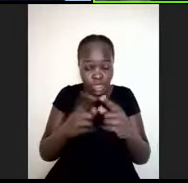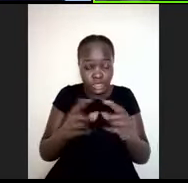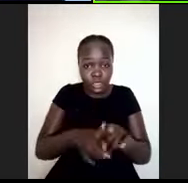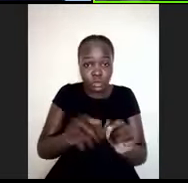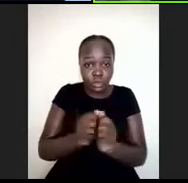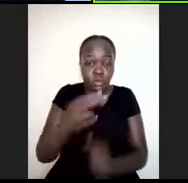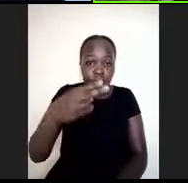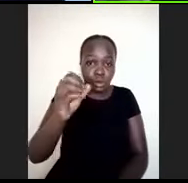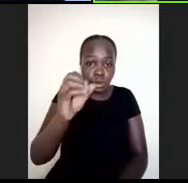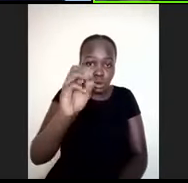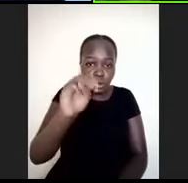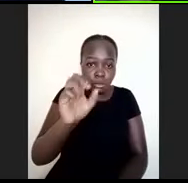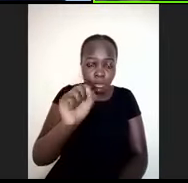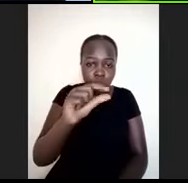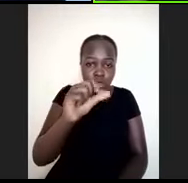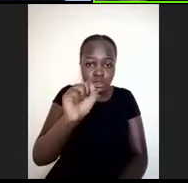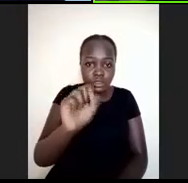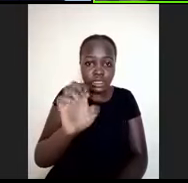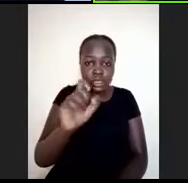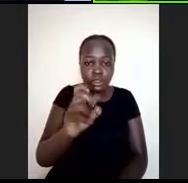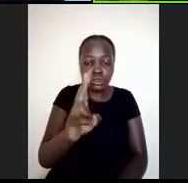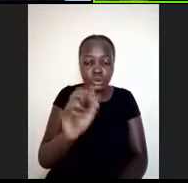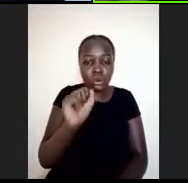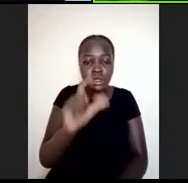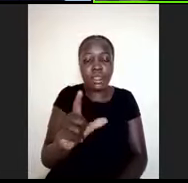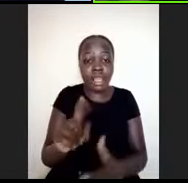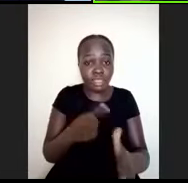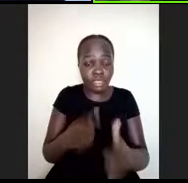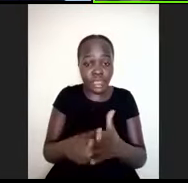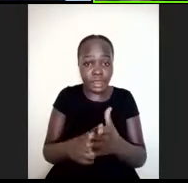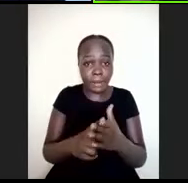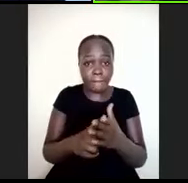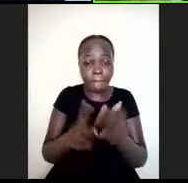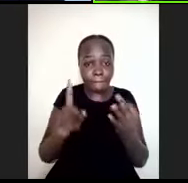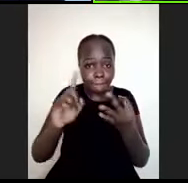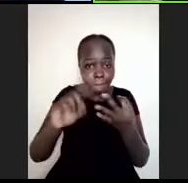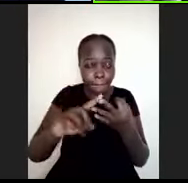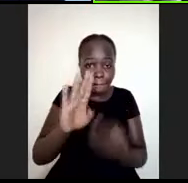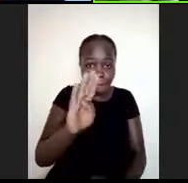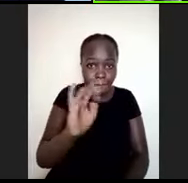if you may. And then bisexual, they're really